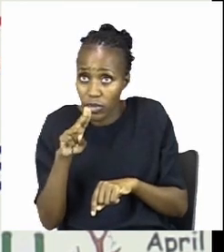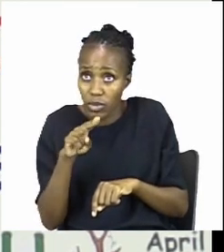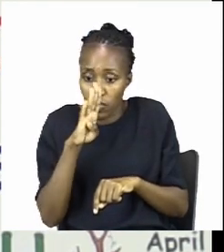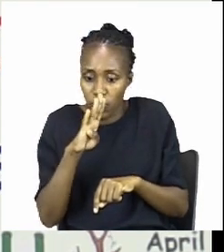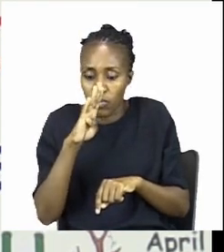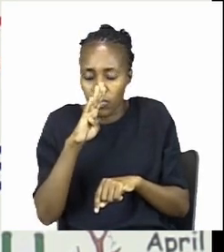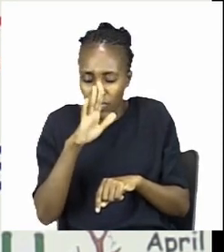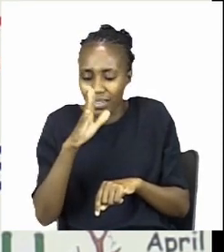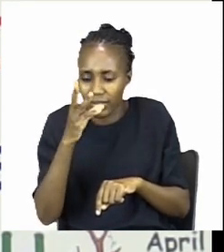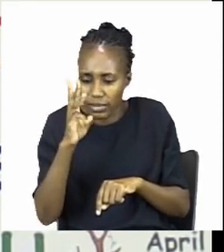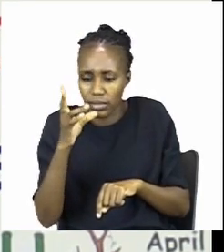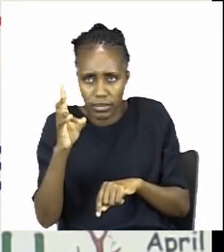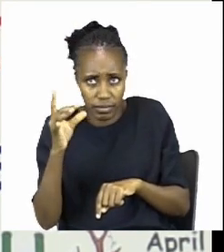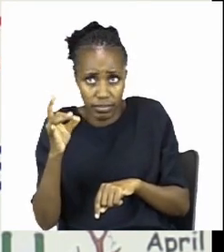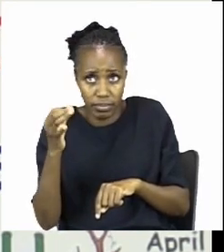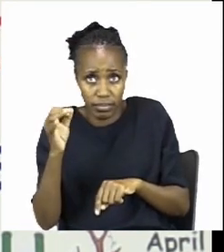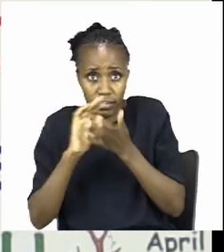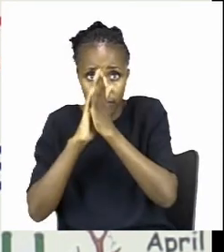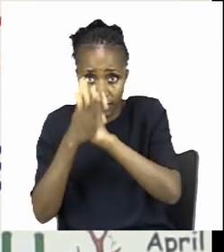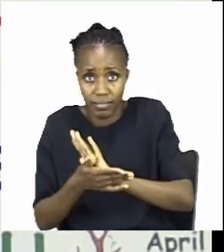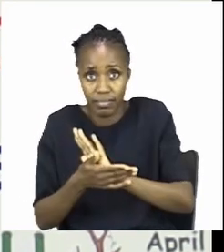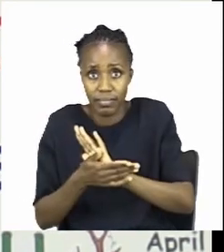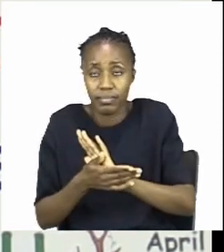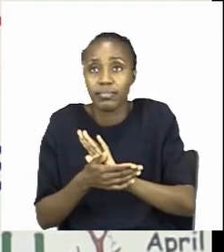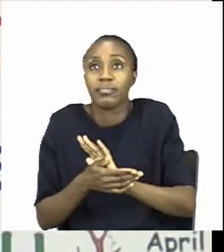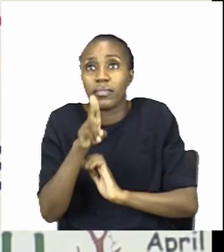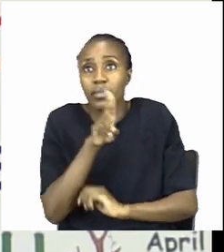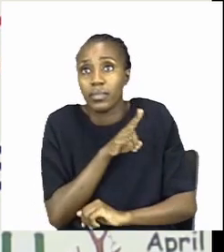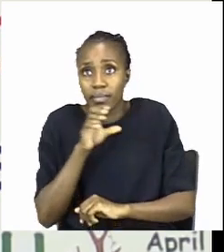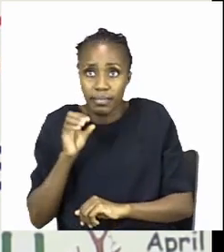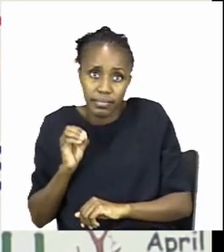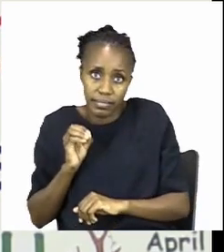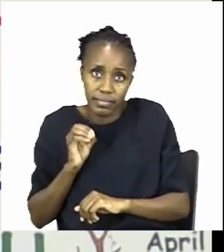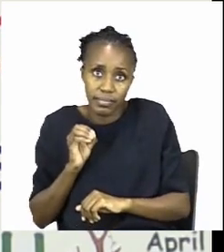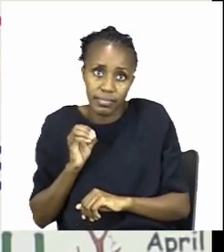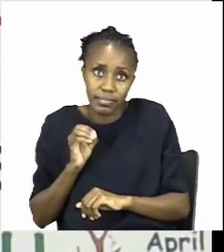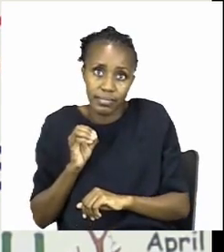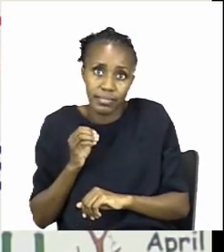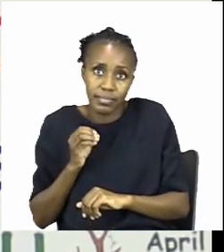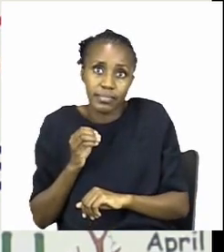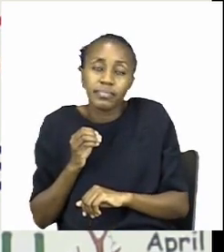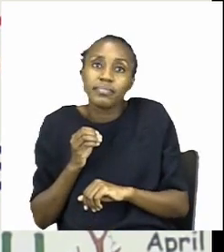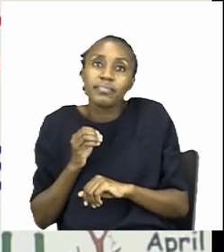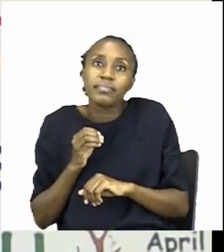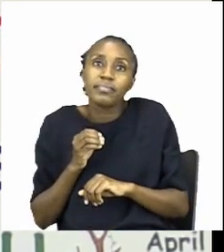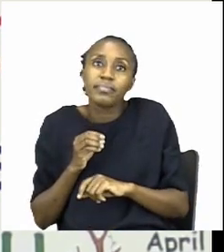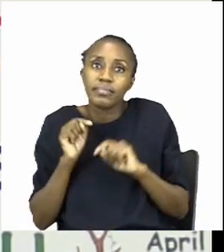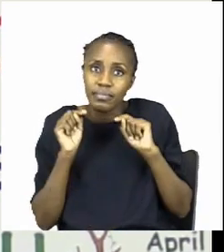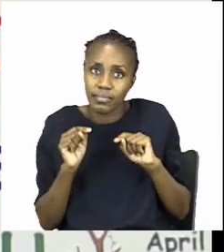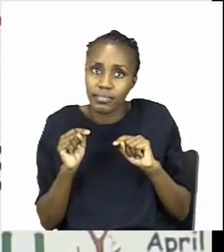4, so it turns to the number 20. And now you have to go and draw a